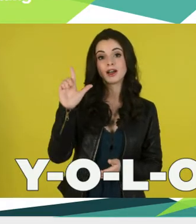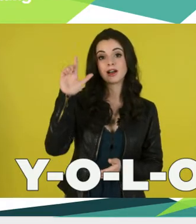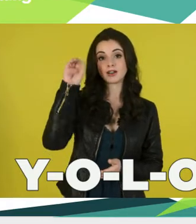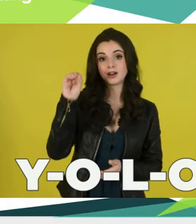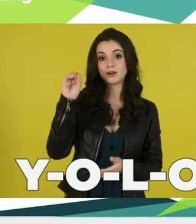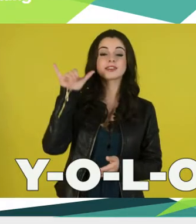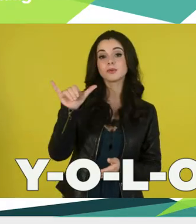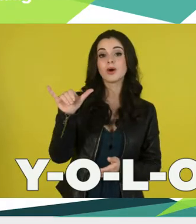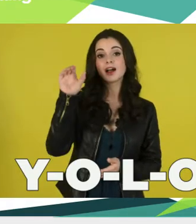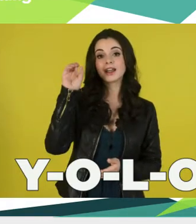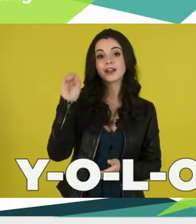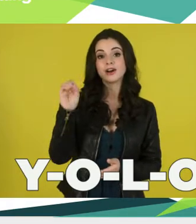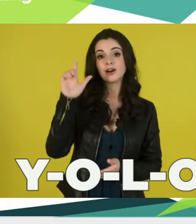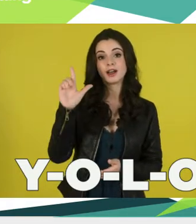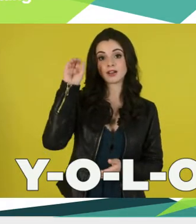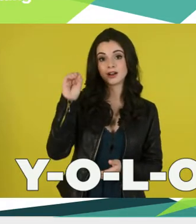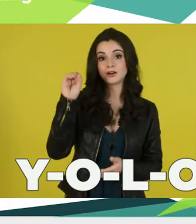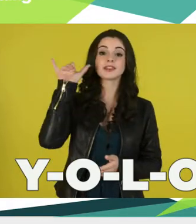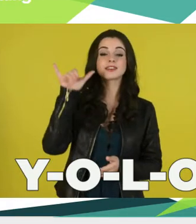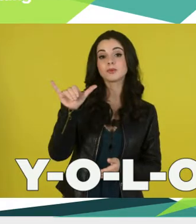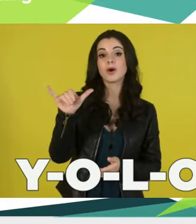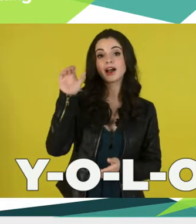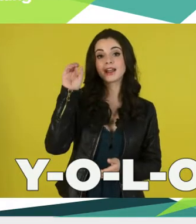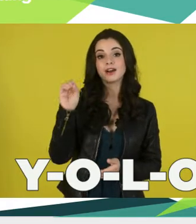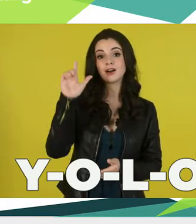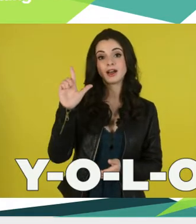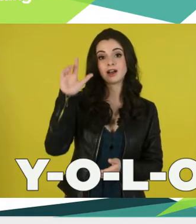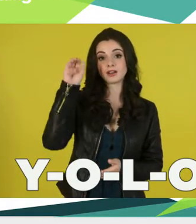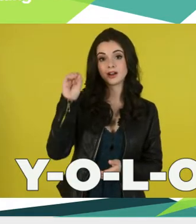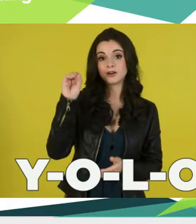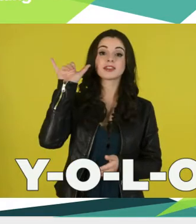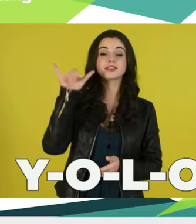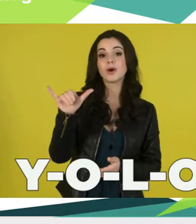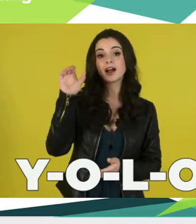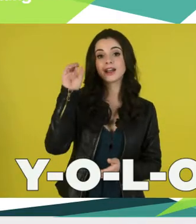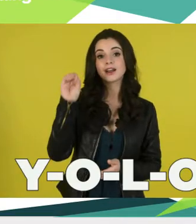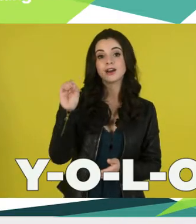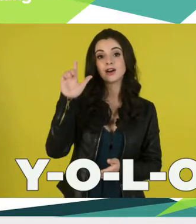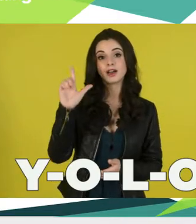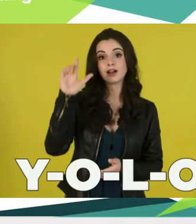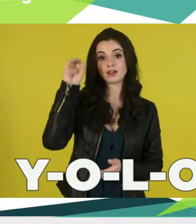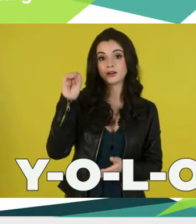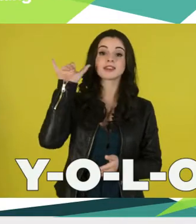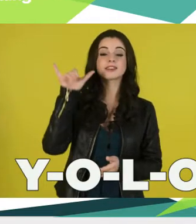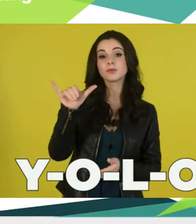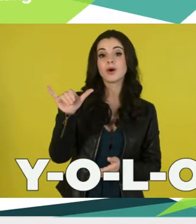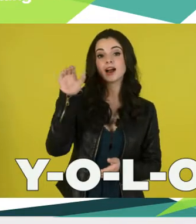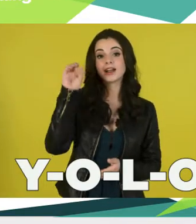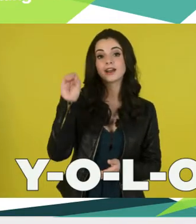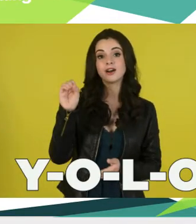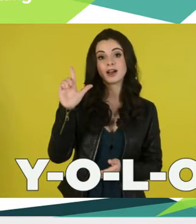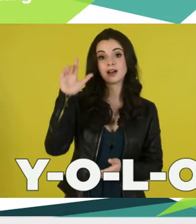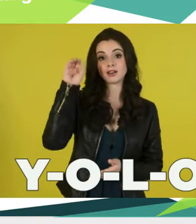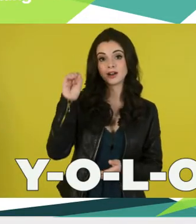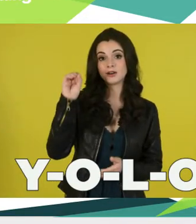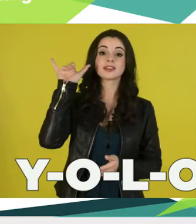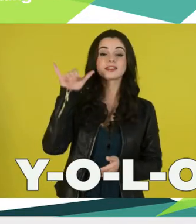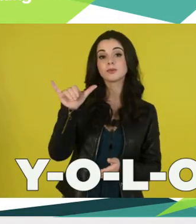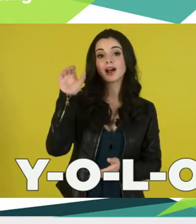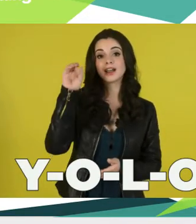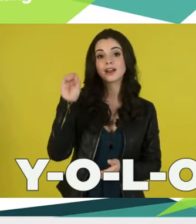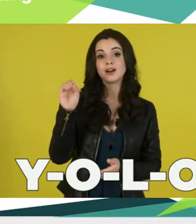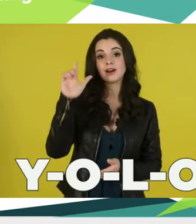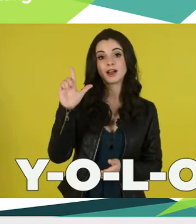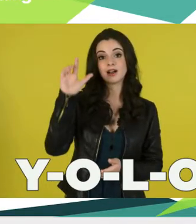is the only thing you can do a lot of deaf people would like to welcome it so for example one of my students she worked as a